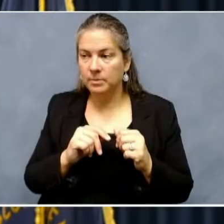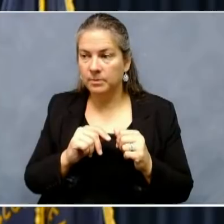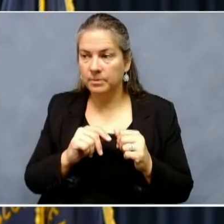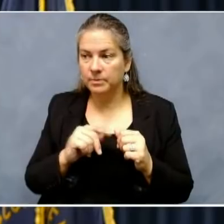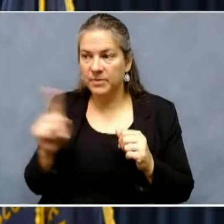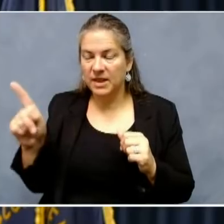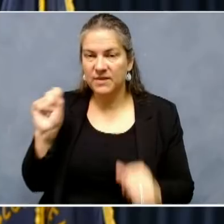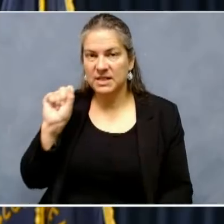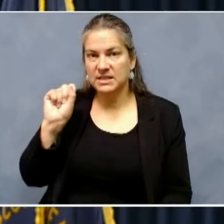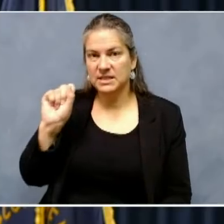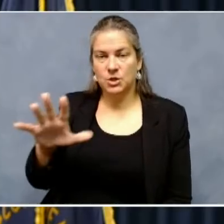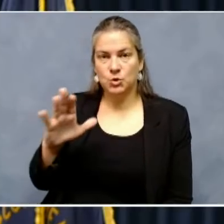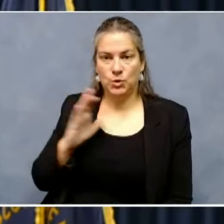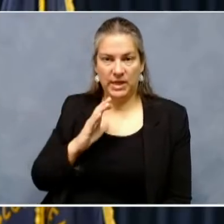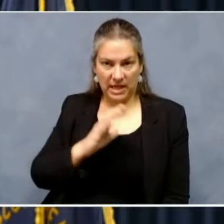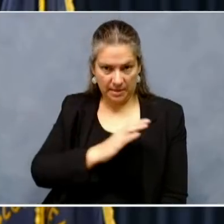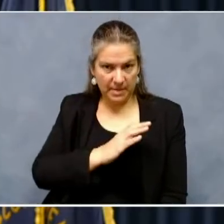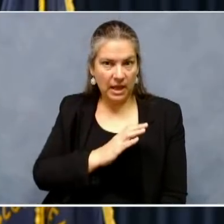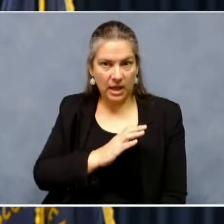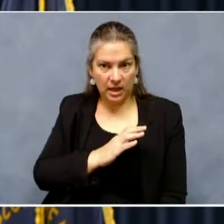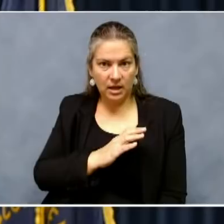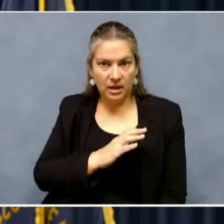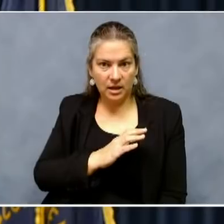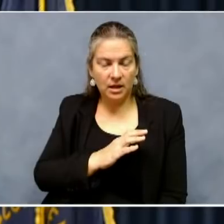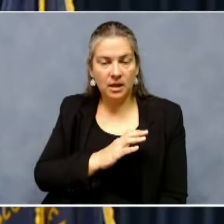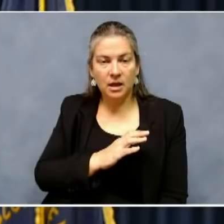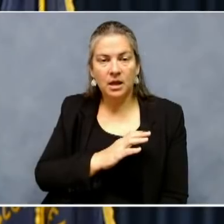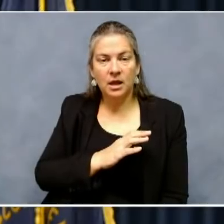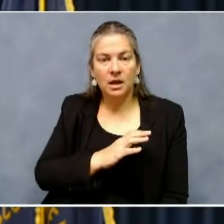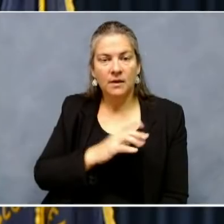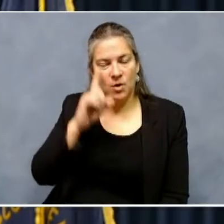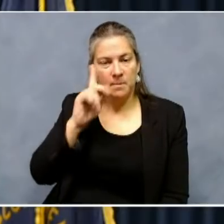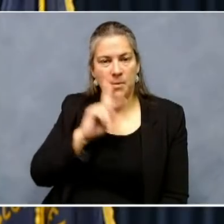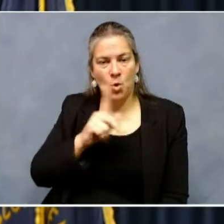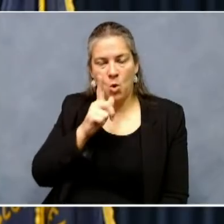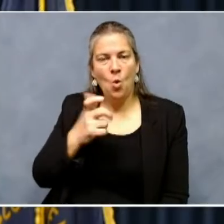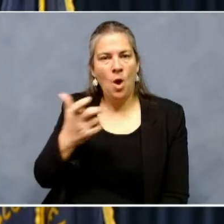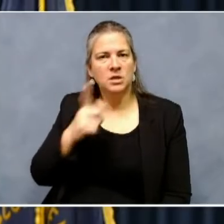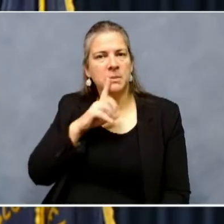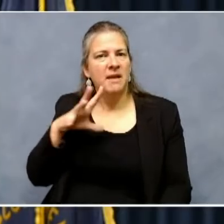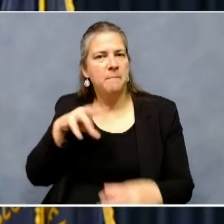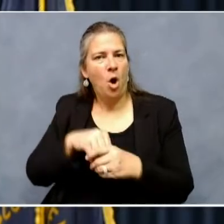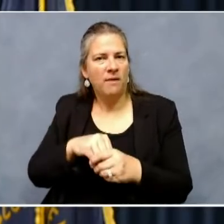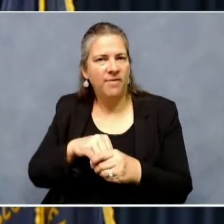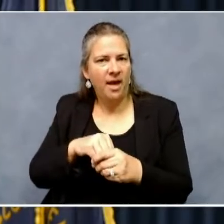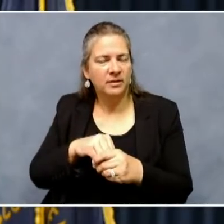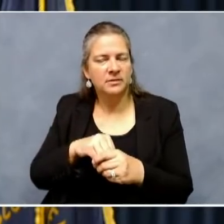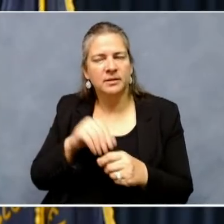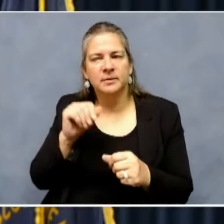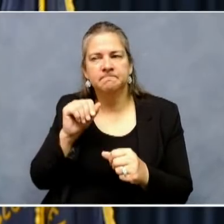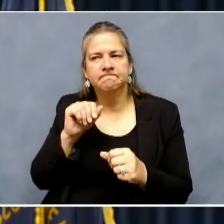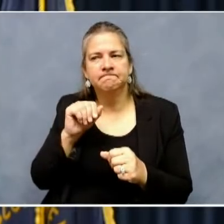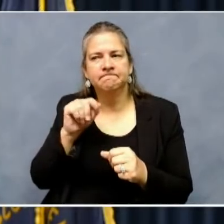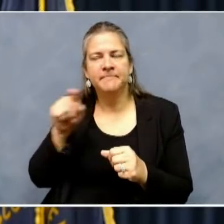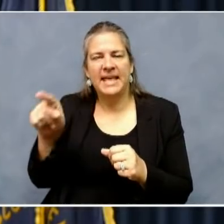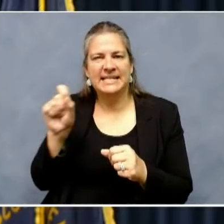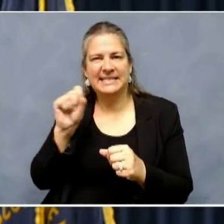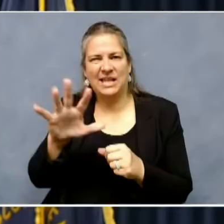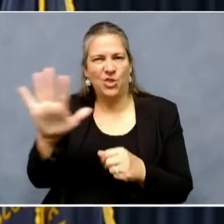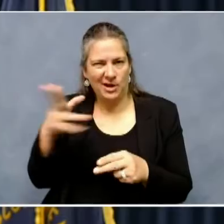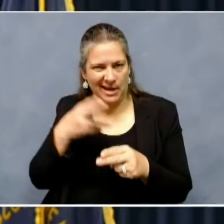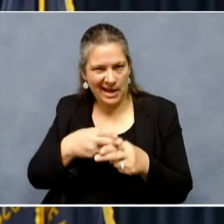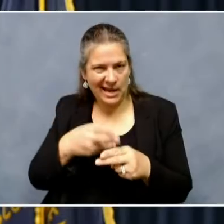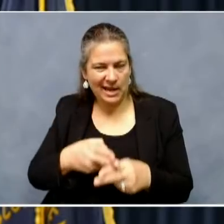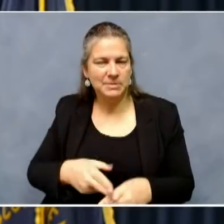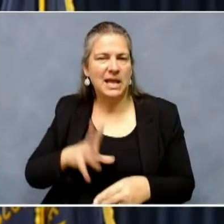to the committee that we put together. Those were people that asked to be a part of it, that sent in their names and their